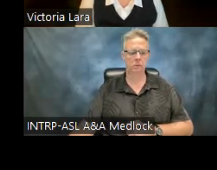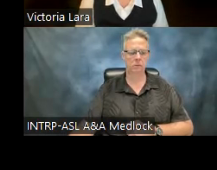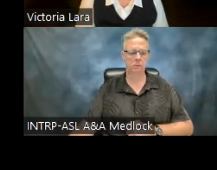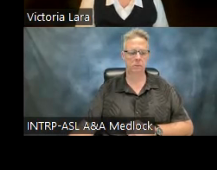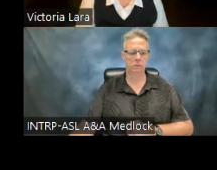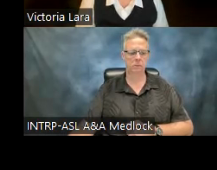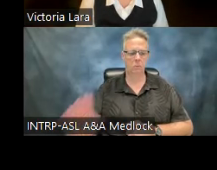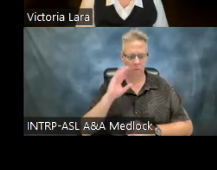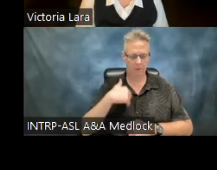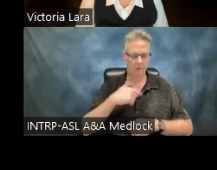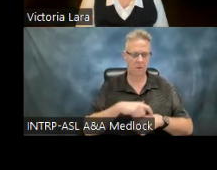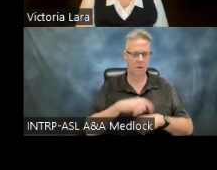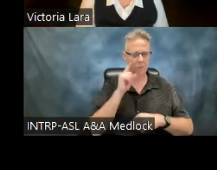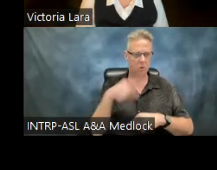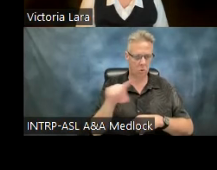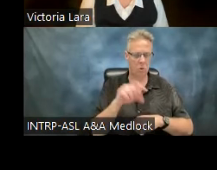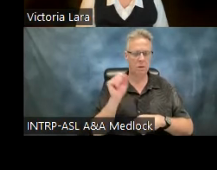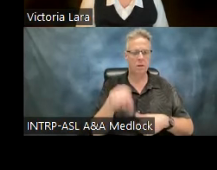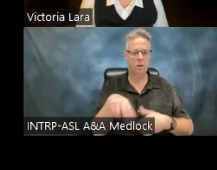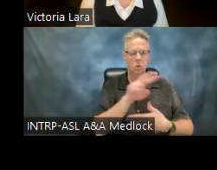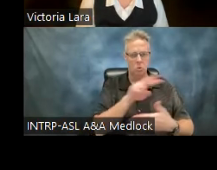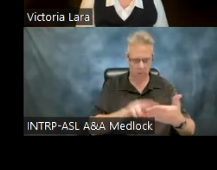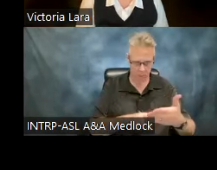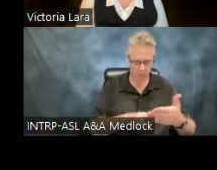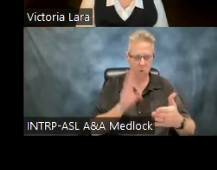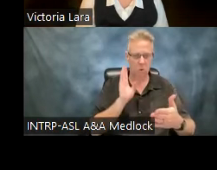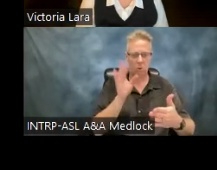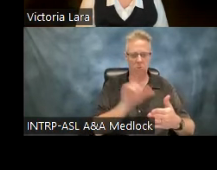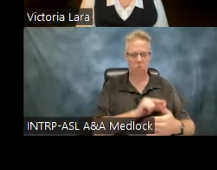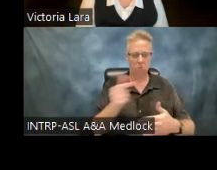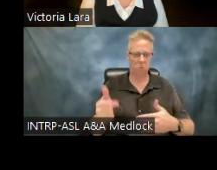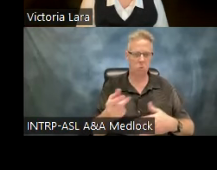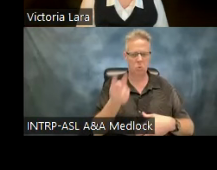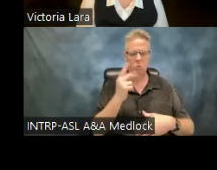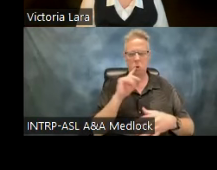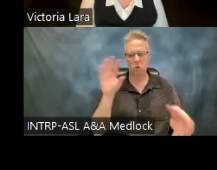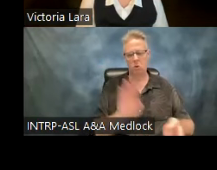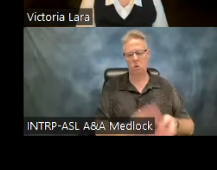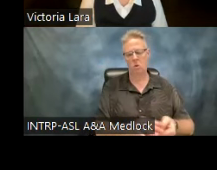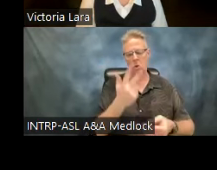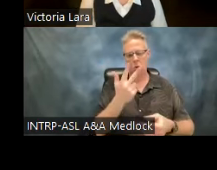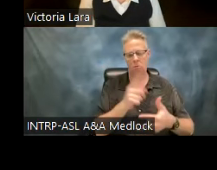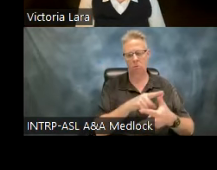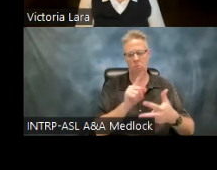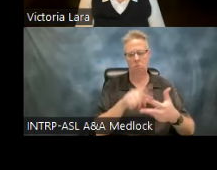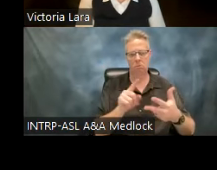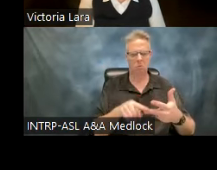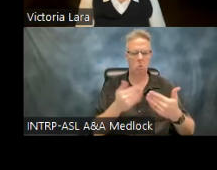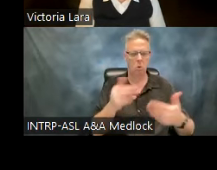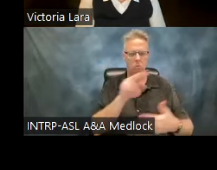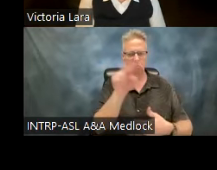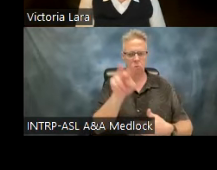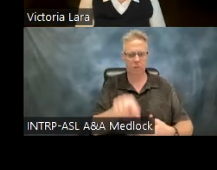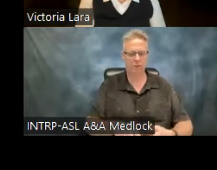each individual to read and then pass to the other 2 pages. There are 3 different pages. Thank you.